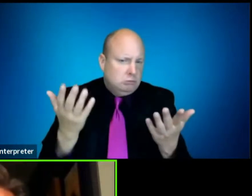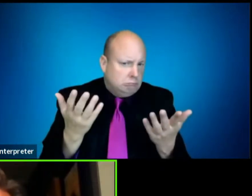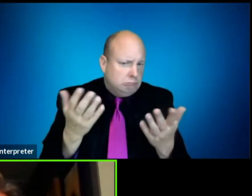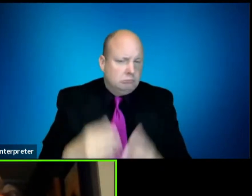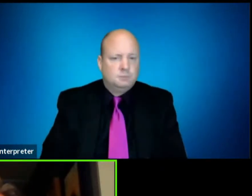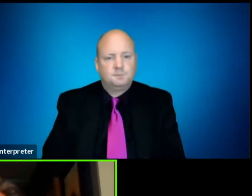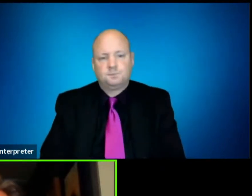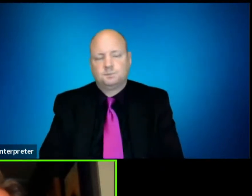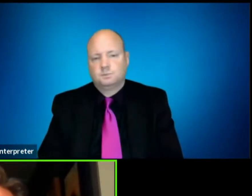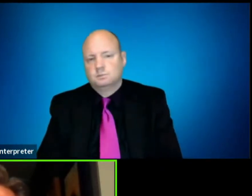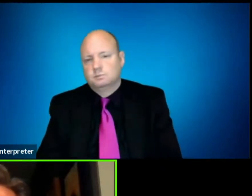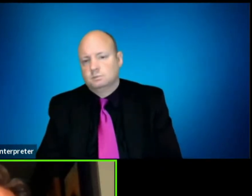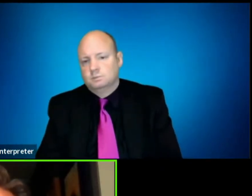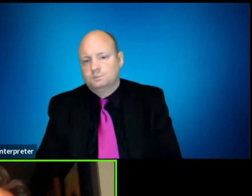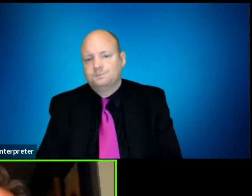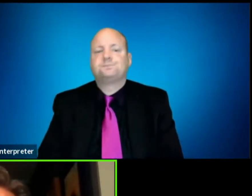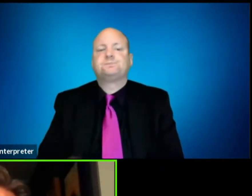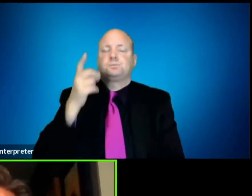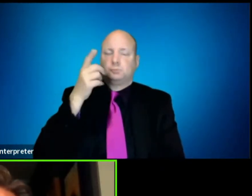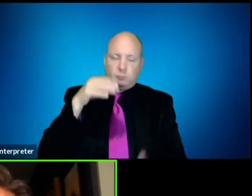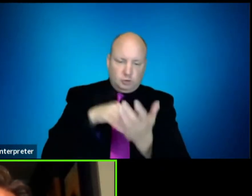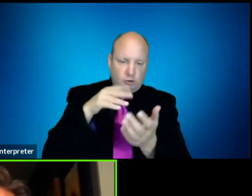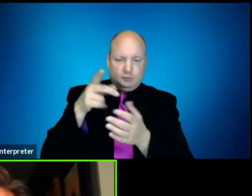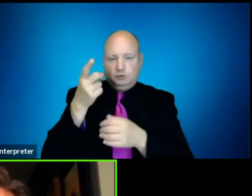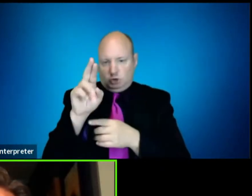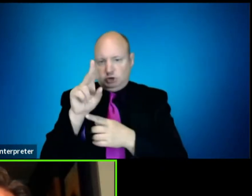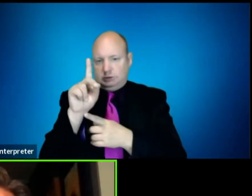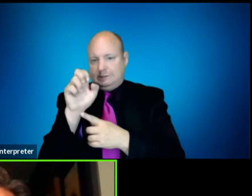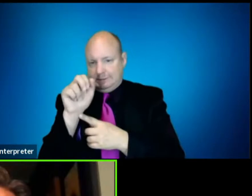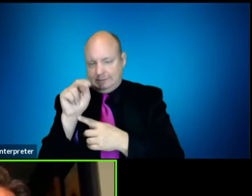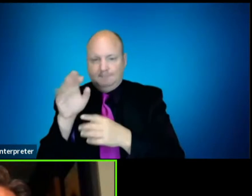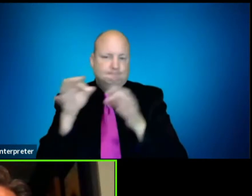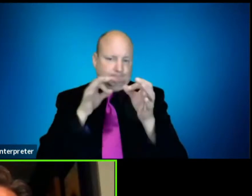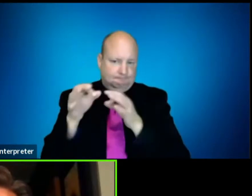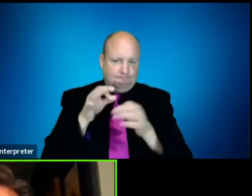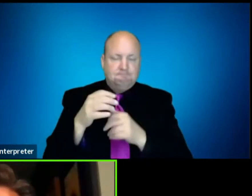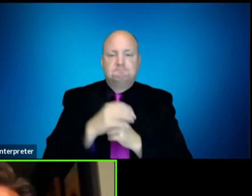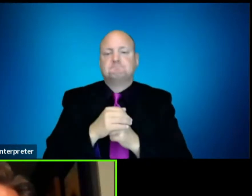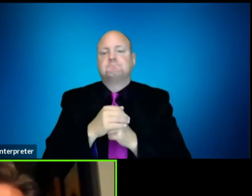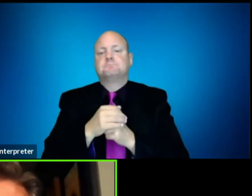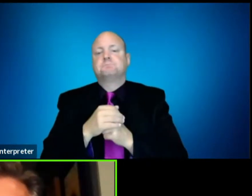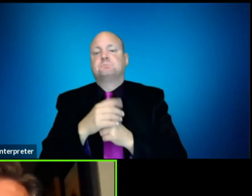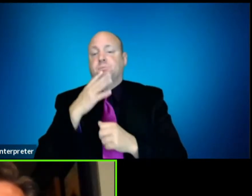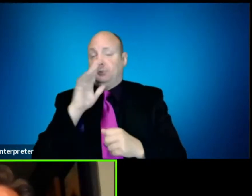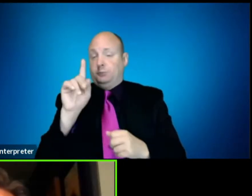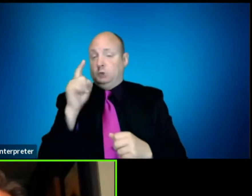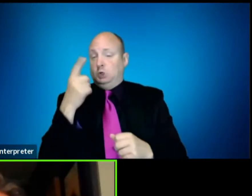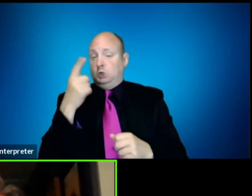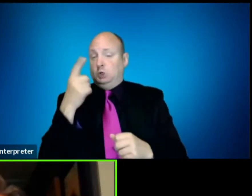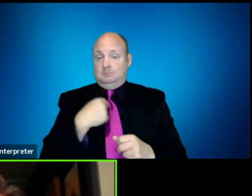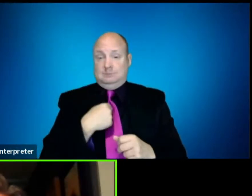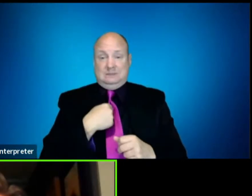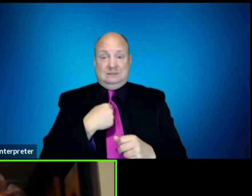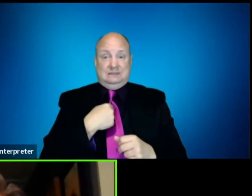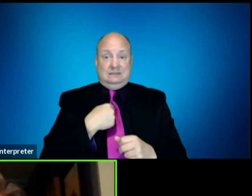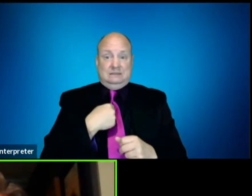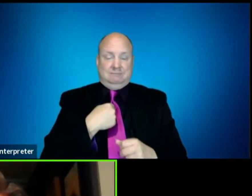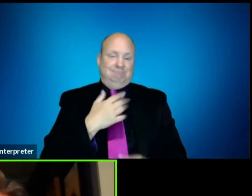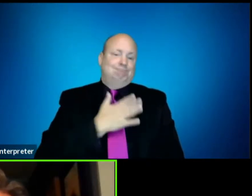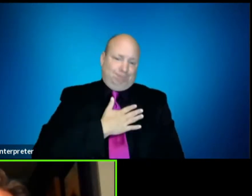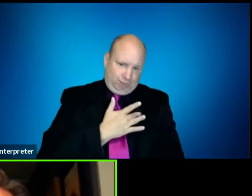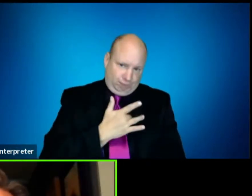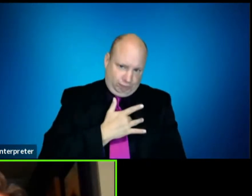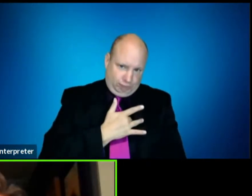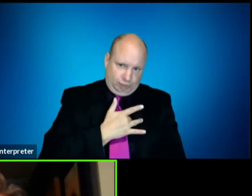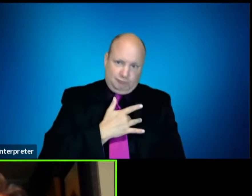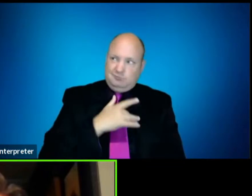Thank you for those questions. Let me say, first of all, my hearts go out to all those in Idaho who are battling this virus,